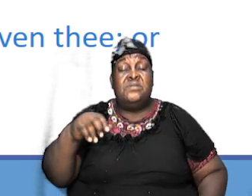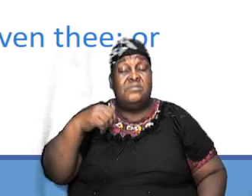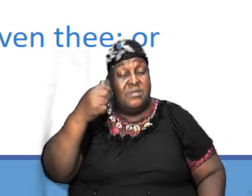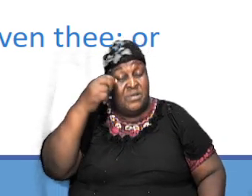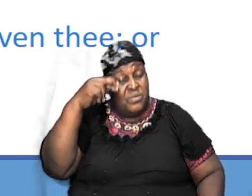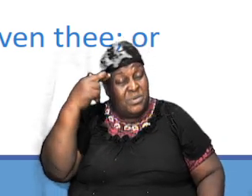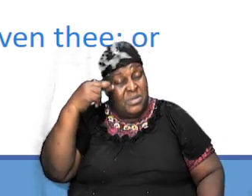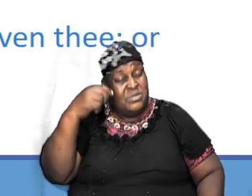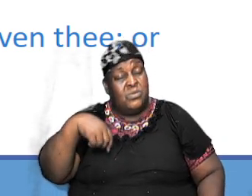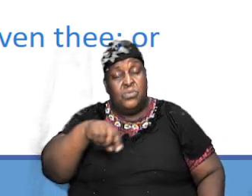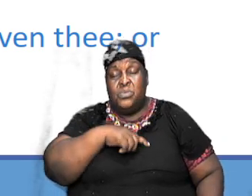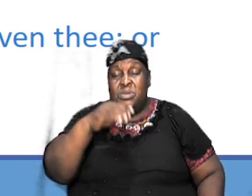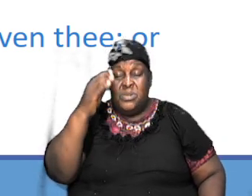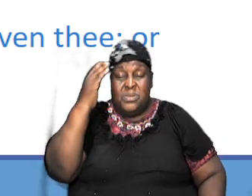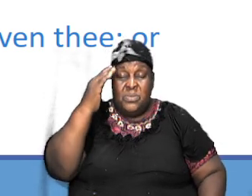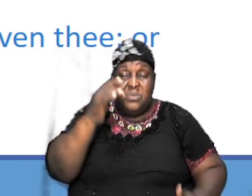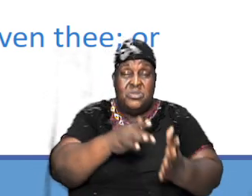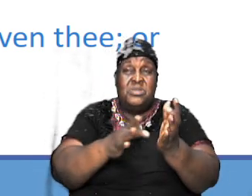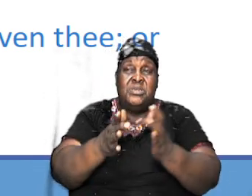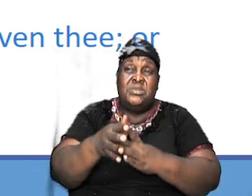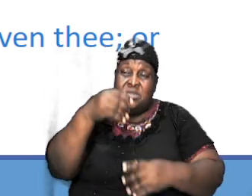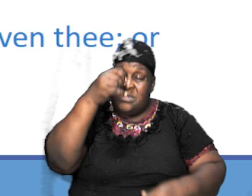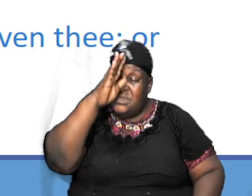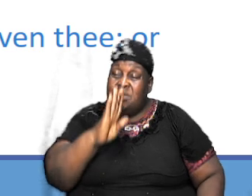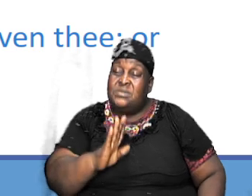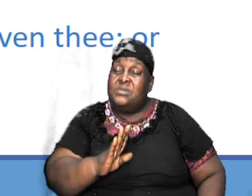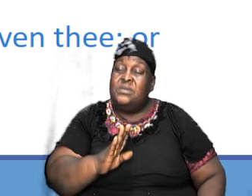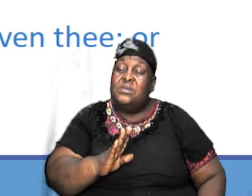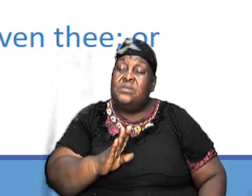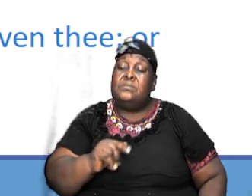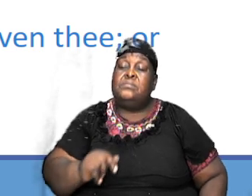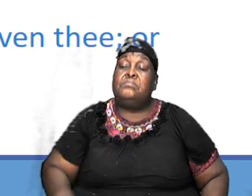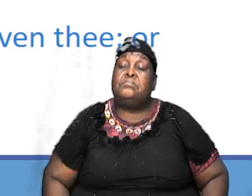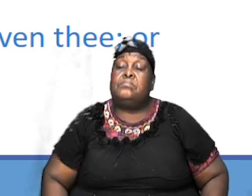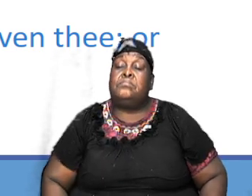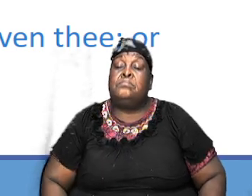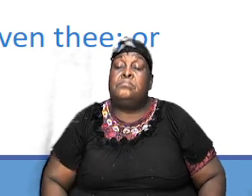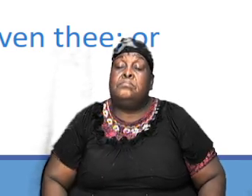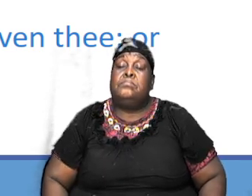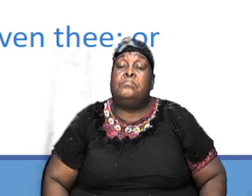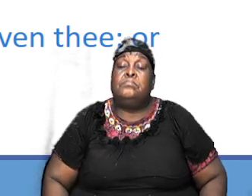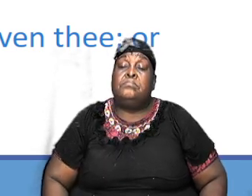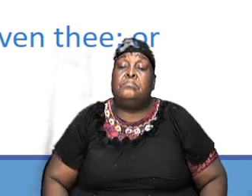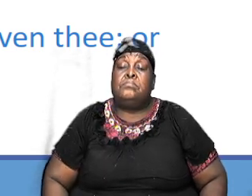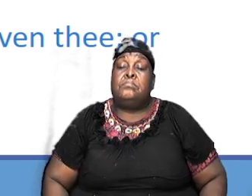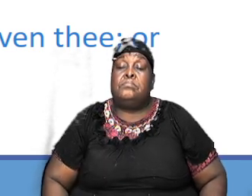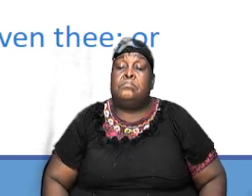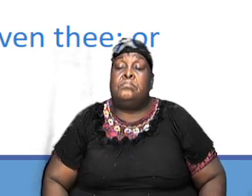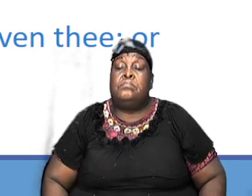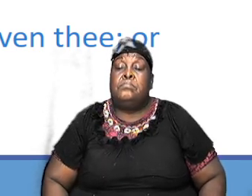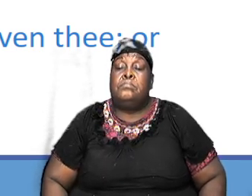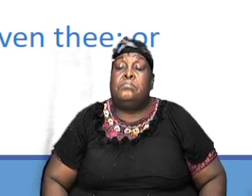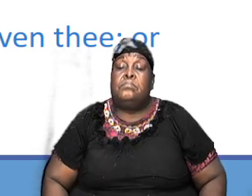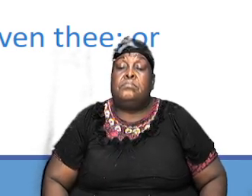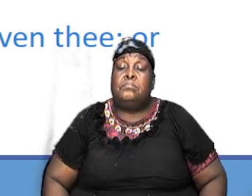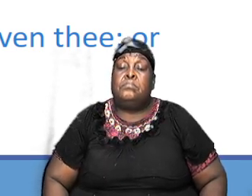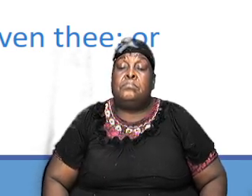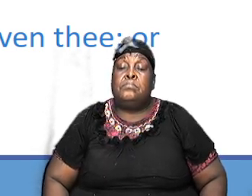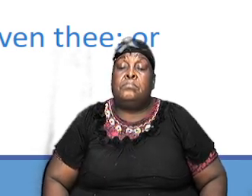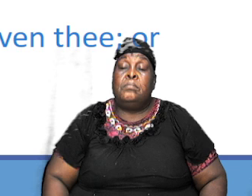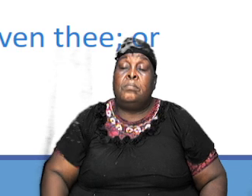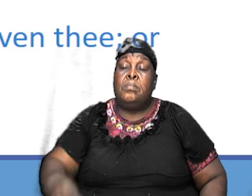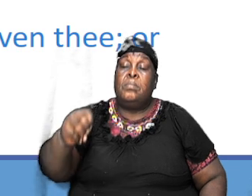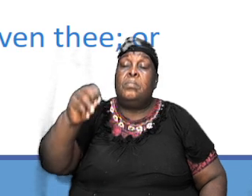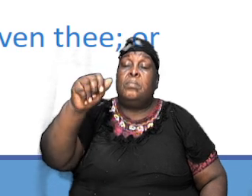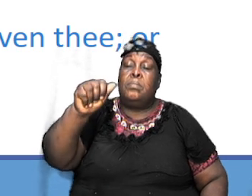that Jesus is God. Let us look at Mark 2 verse 4 to 12. Now, this is a very interesting